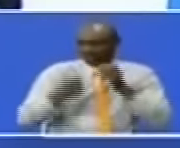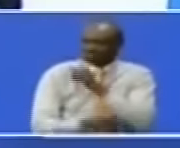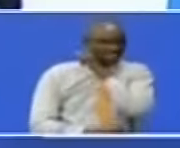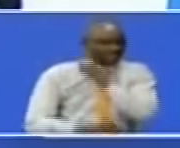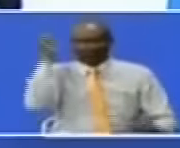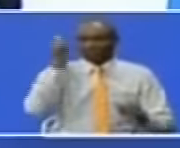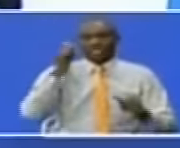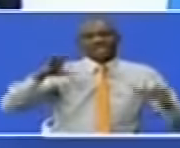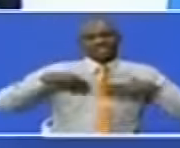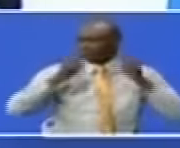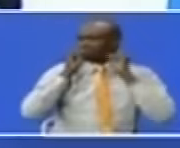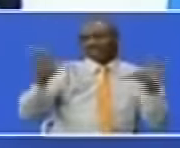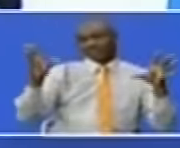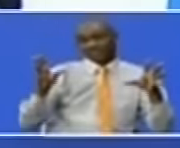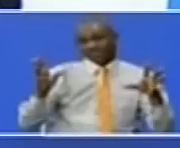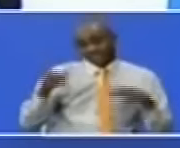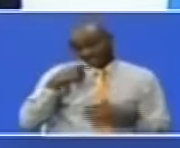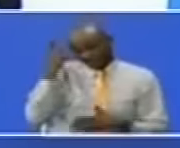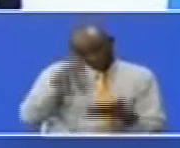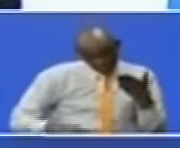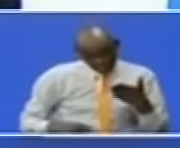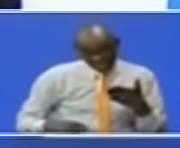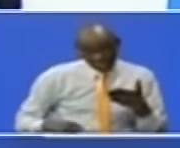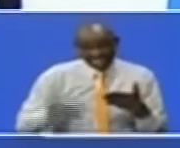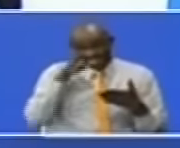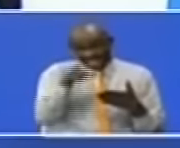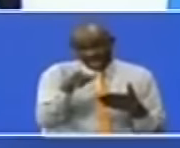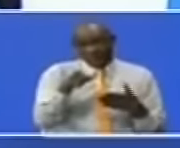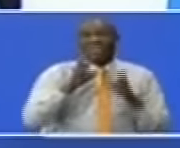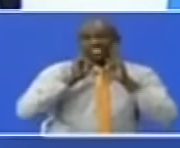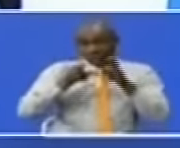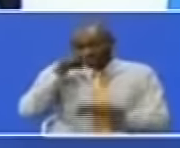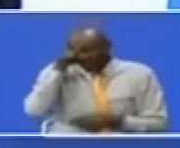transmitted at the Tallying Center. And they say that the results do not